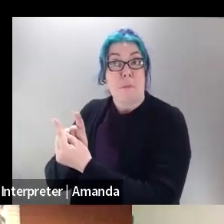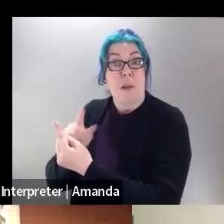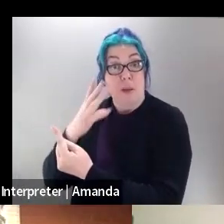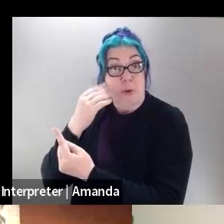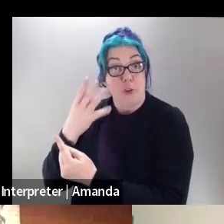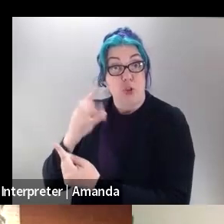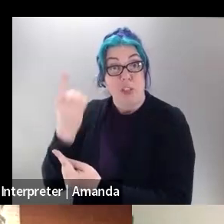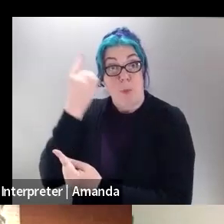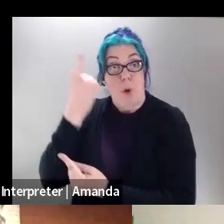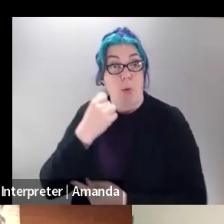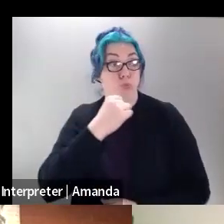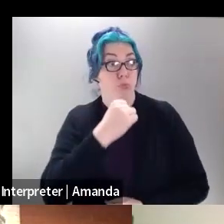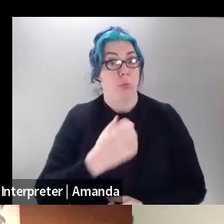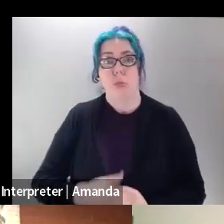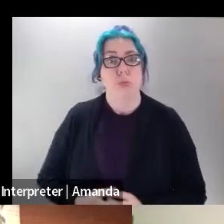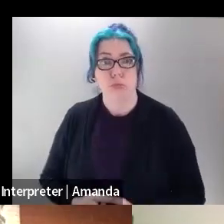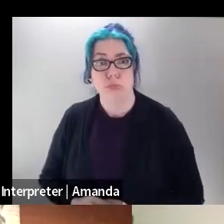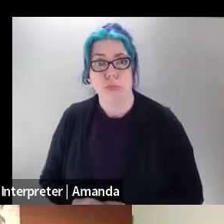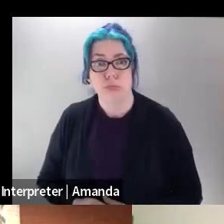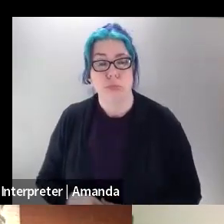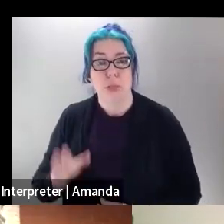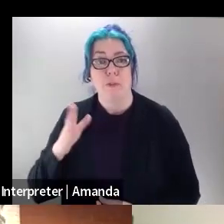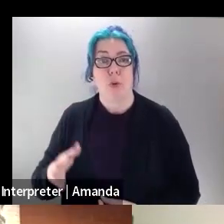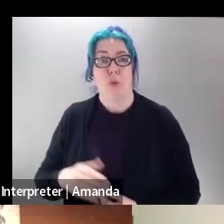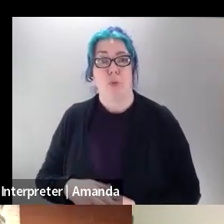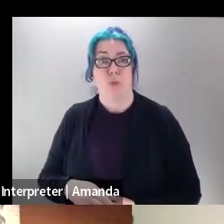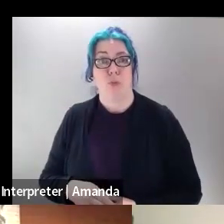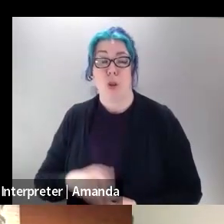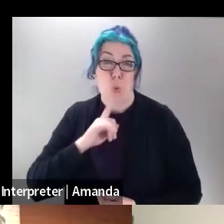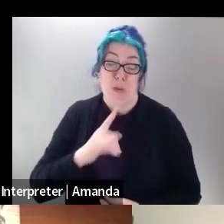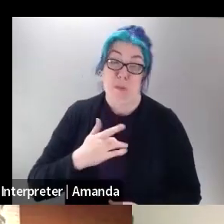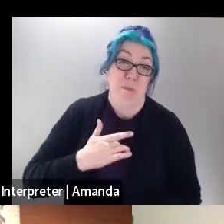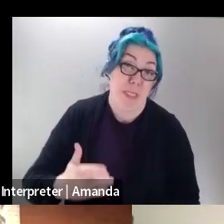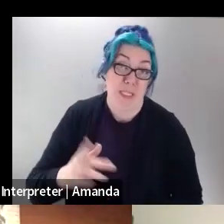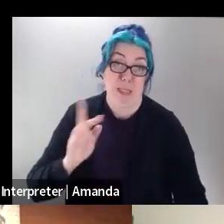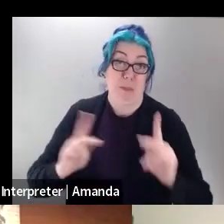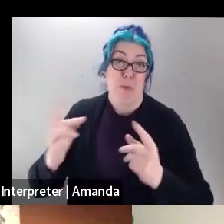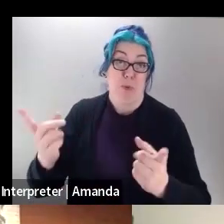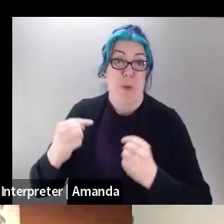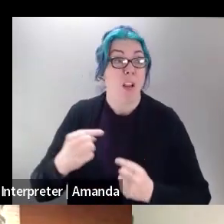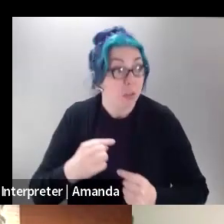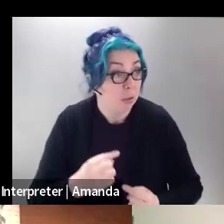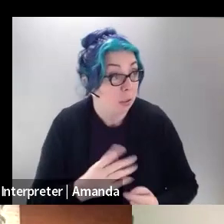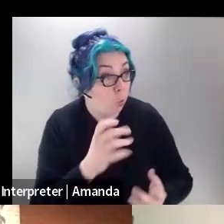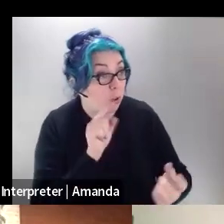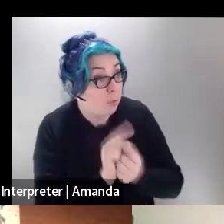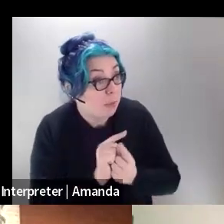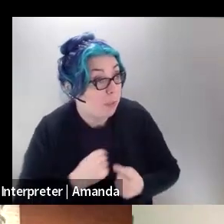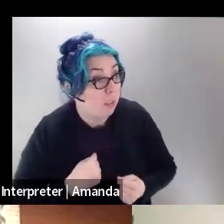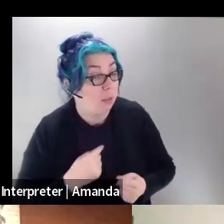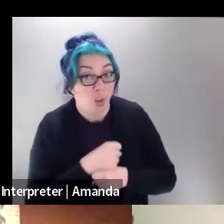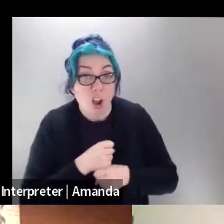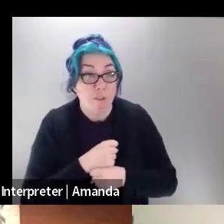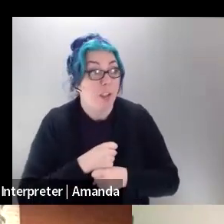If anything, I've had actors like, oh my God, that's so cool. Yes, I'd love to meet with you. And I don't meet with